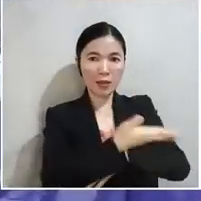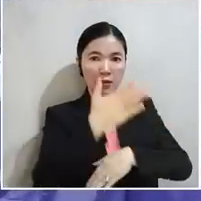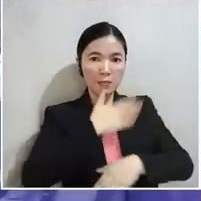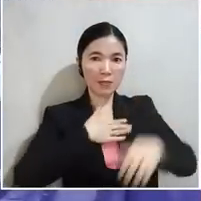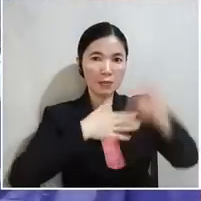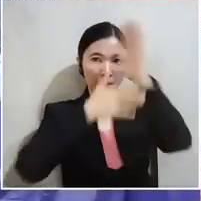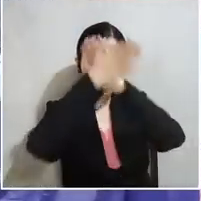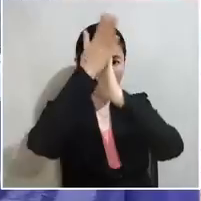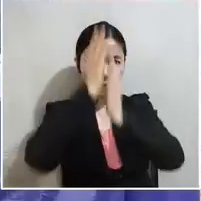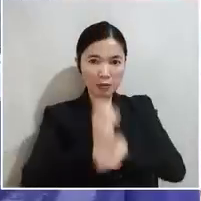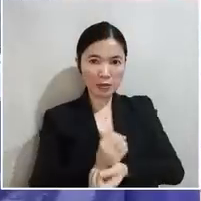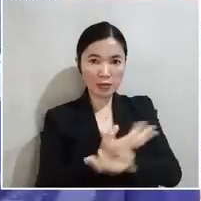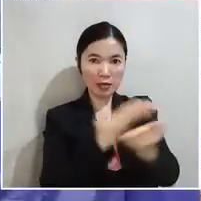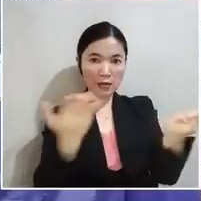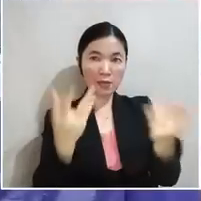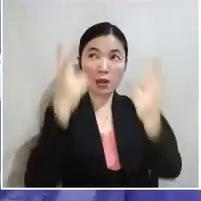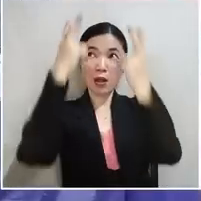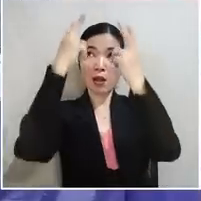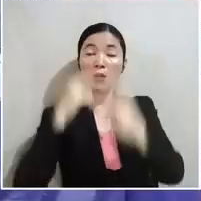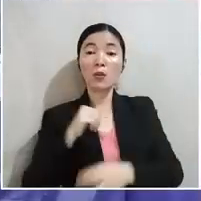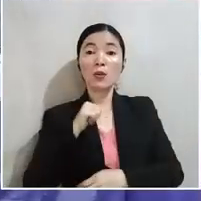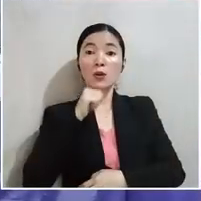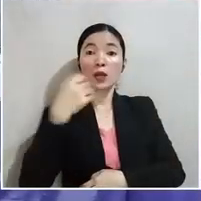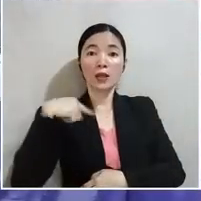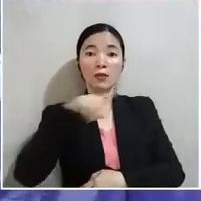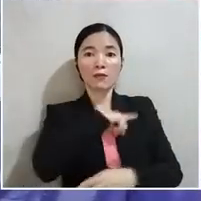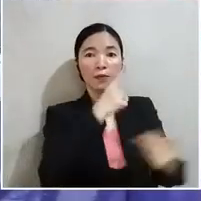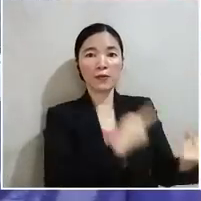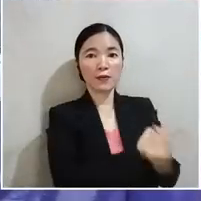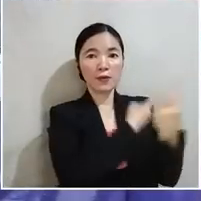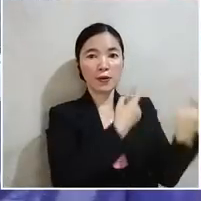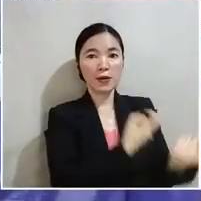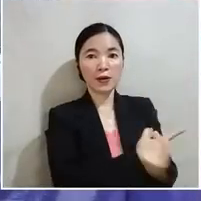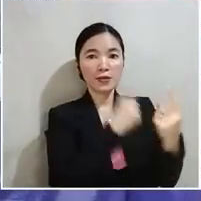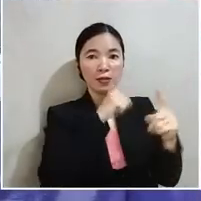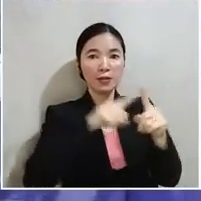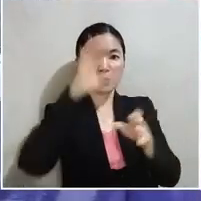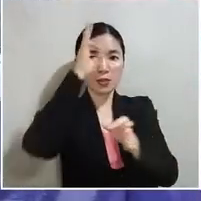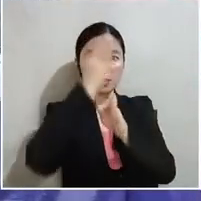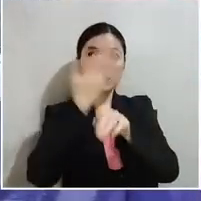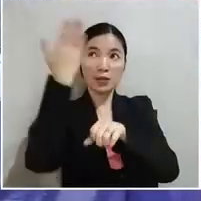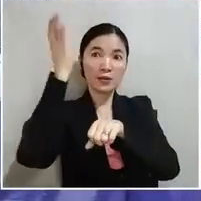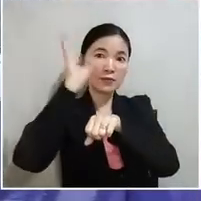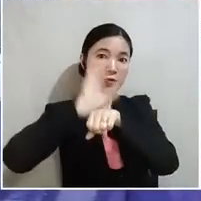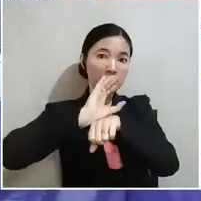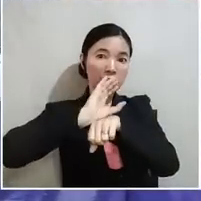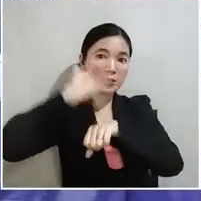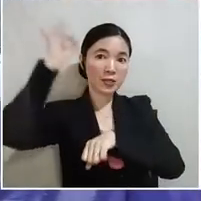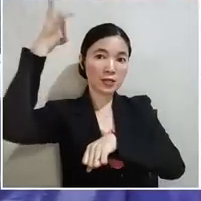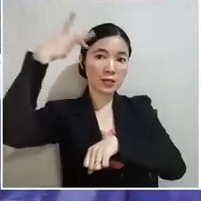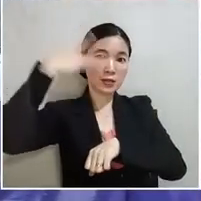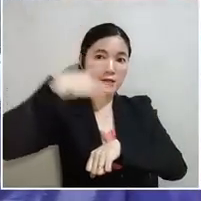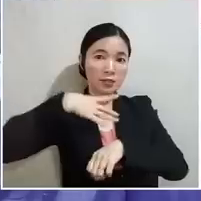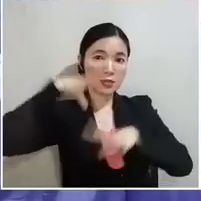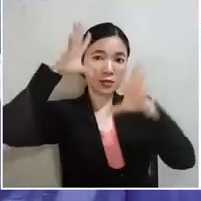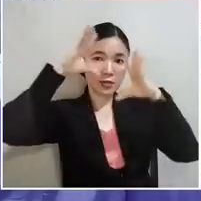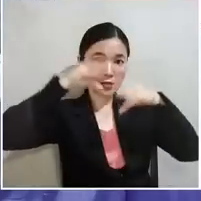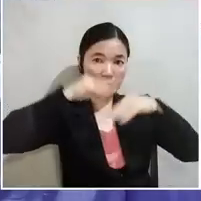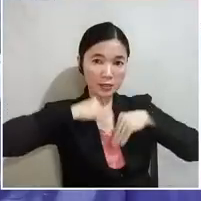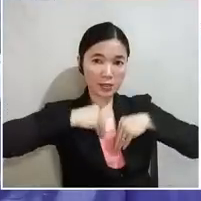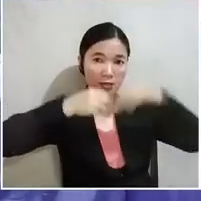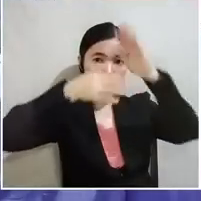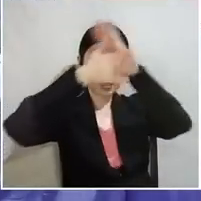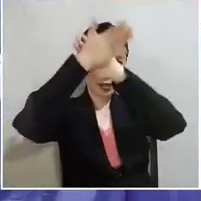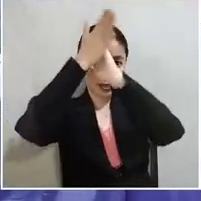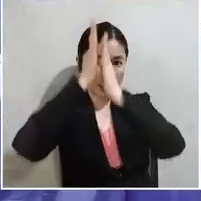give you," look not on our sins, but on the faith of your church, and graciously grant her peace